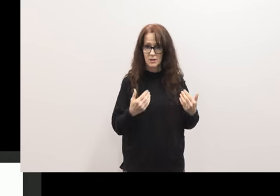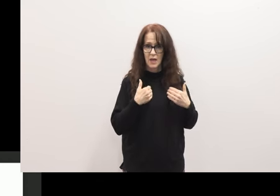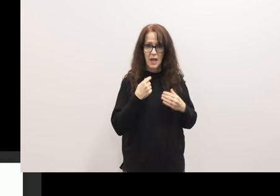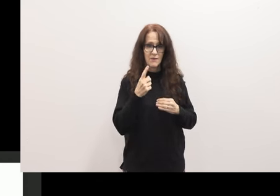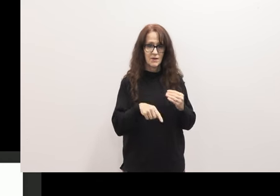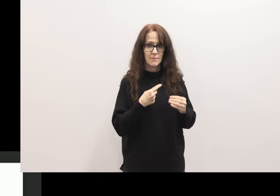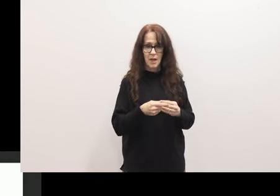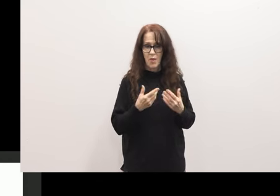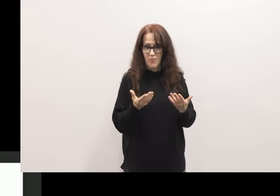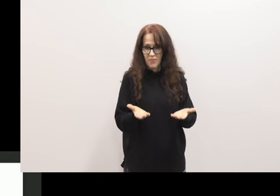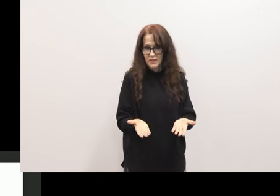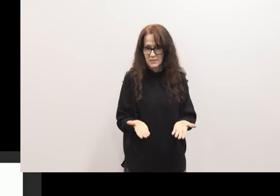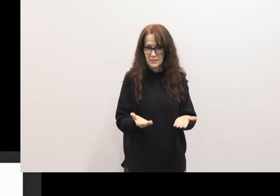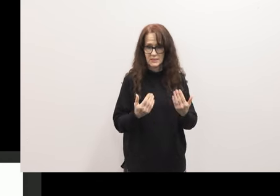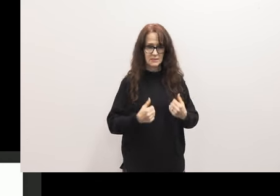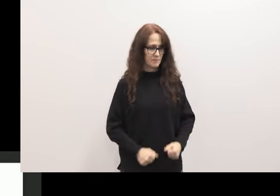policy.